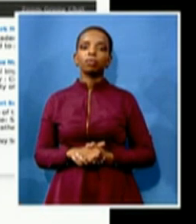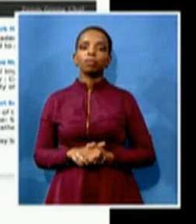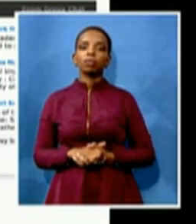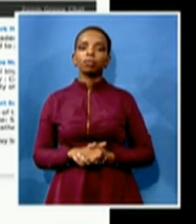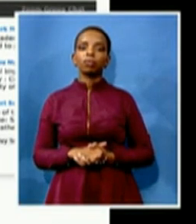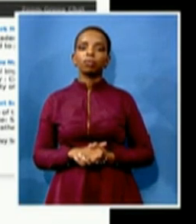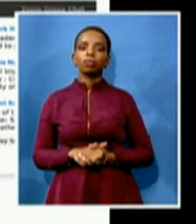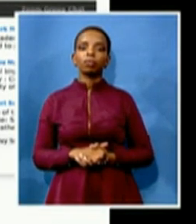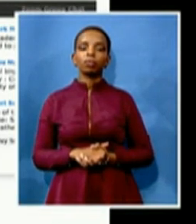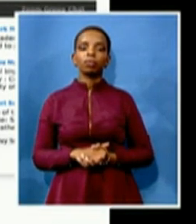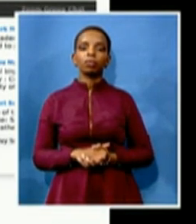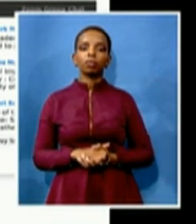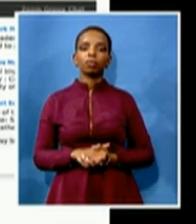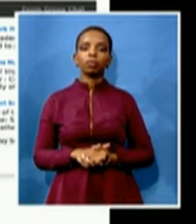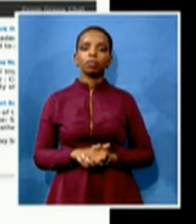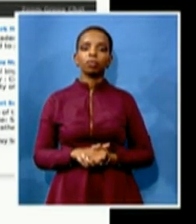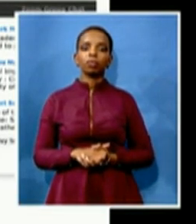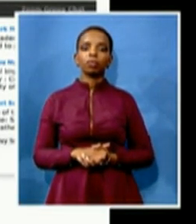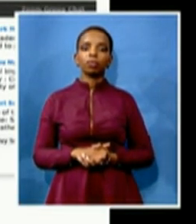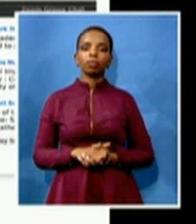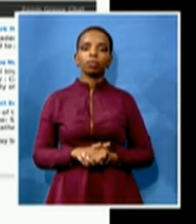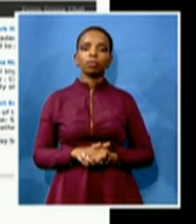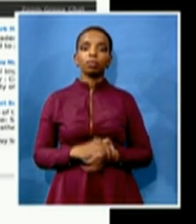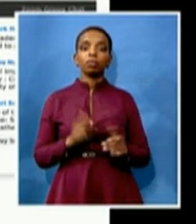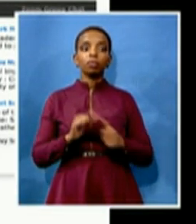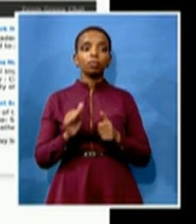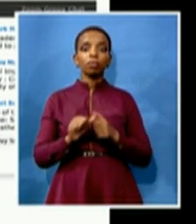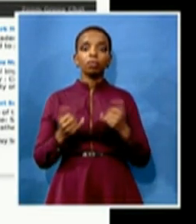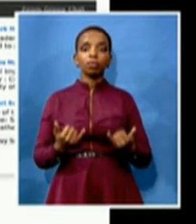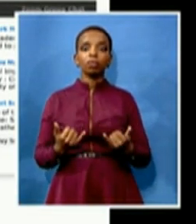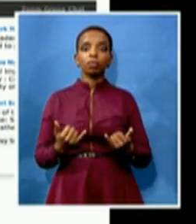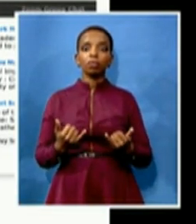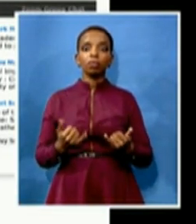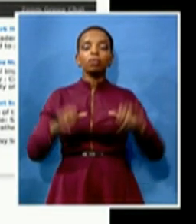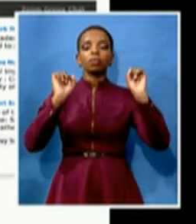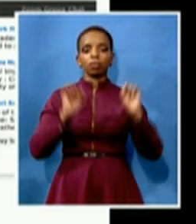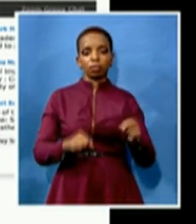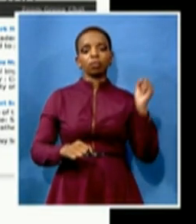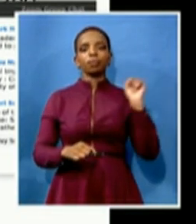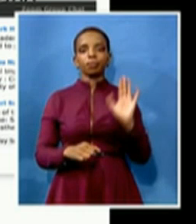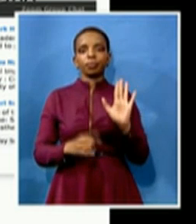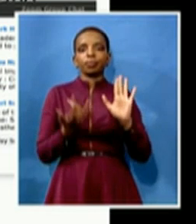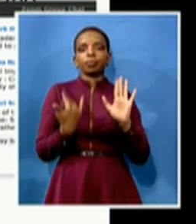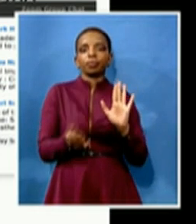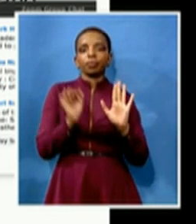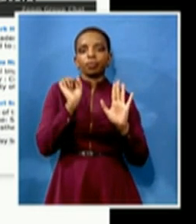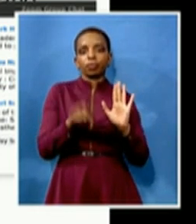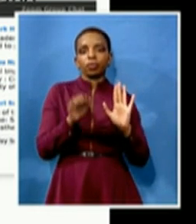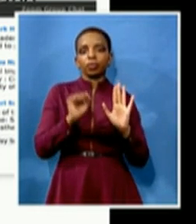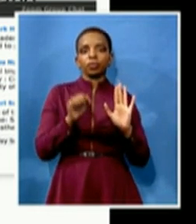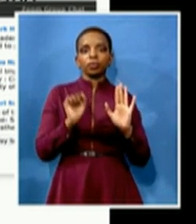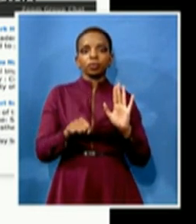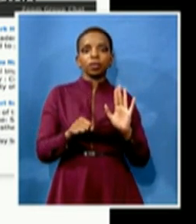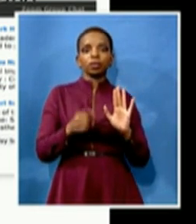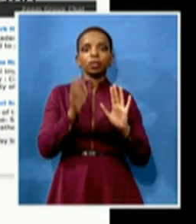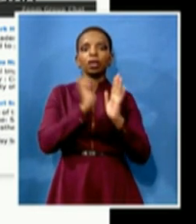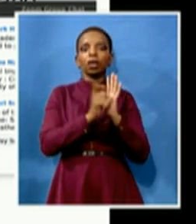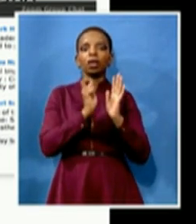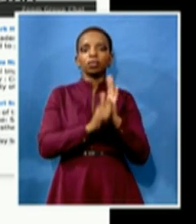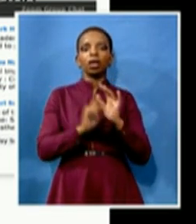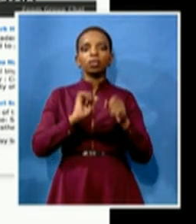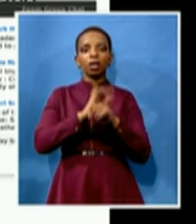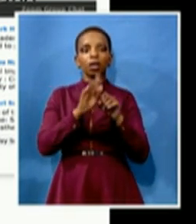Is that better? Yeah, now there's a slide that says COVID-19 spatial model, May 2020. Okay, great. Thank you very